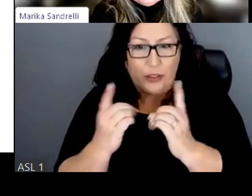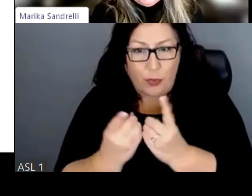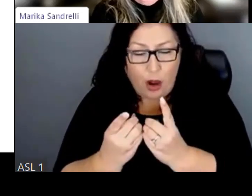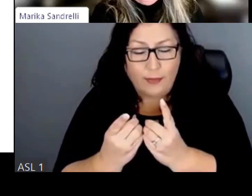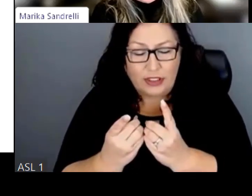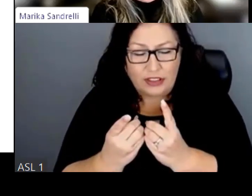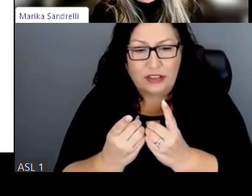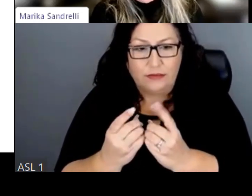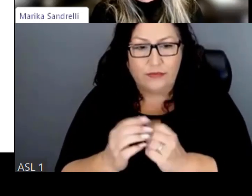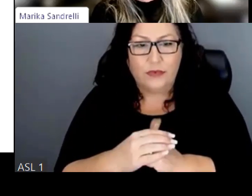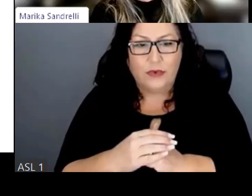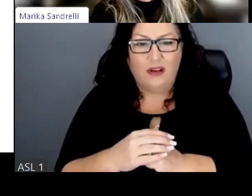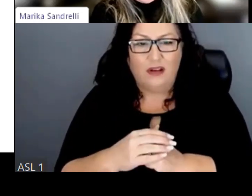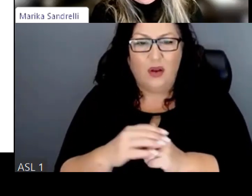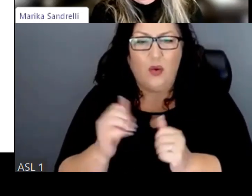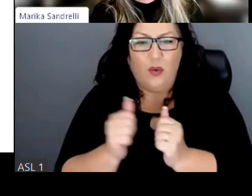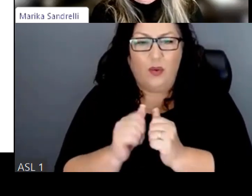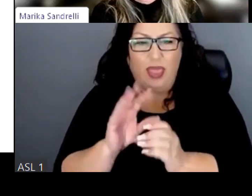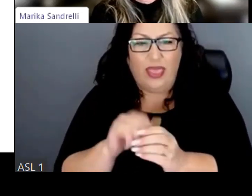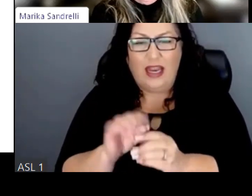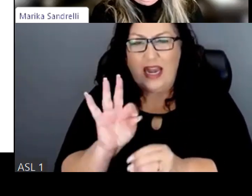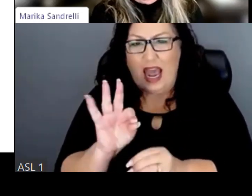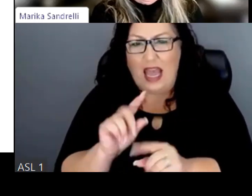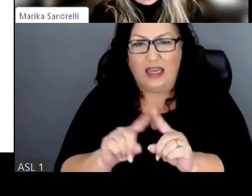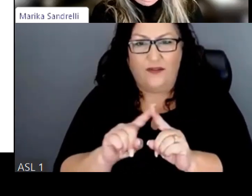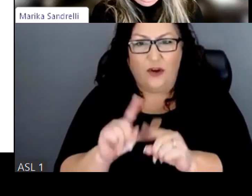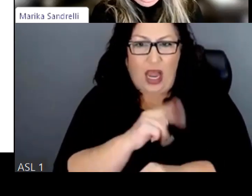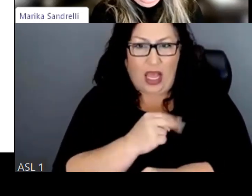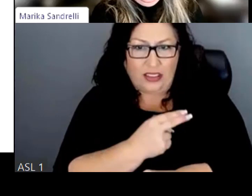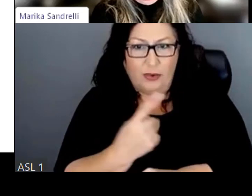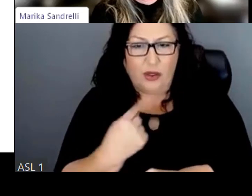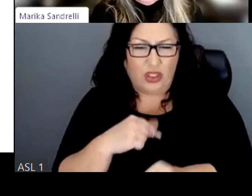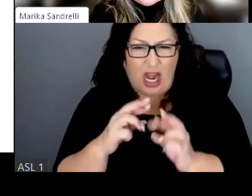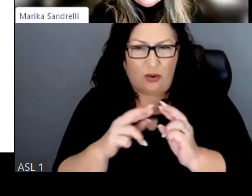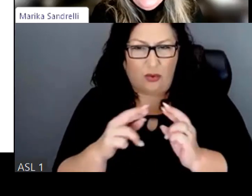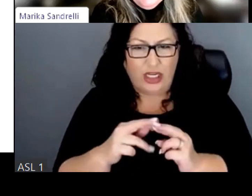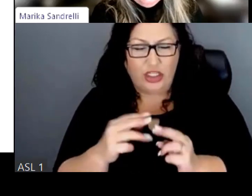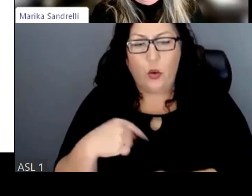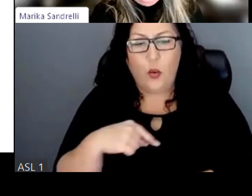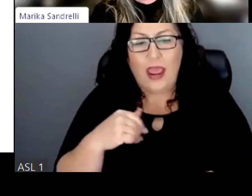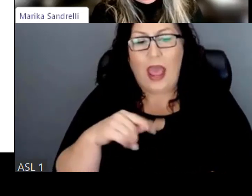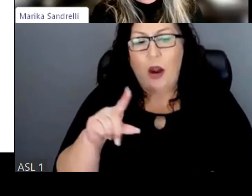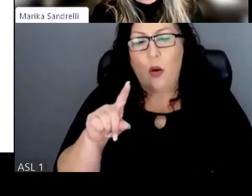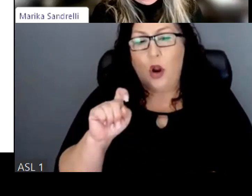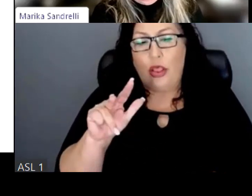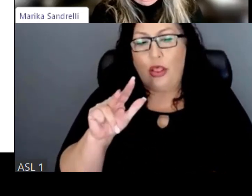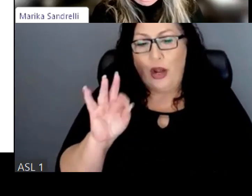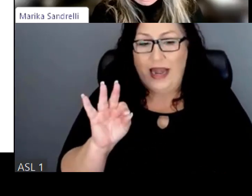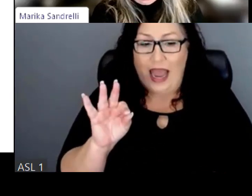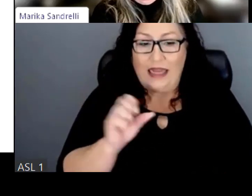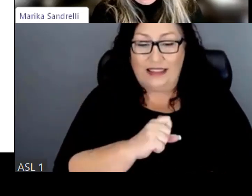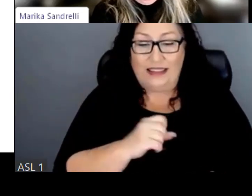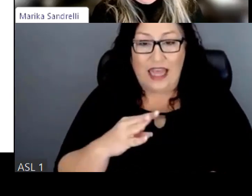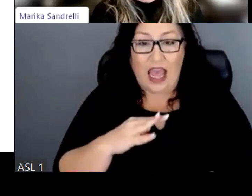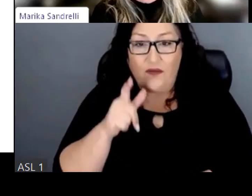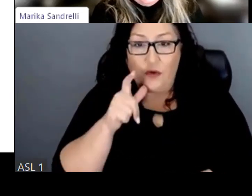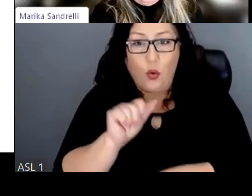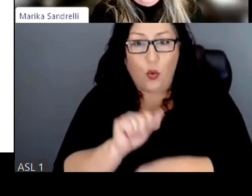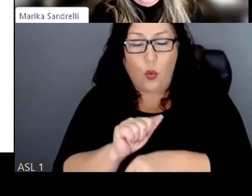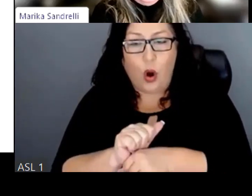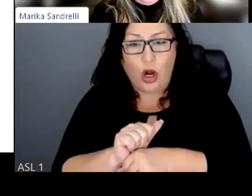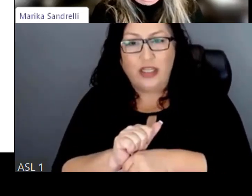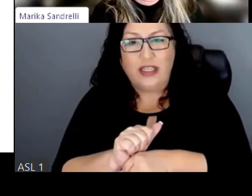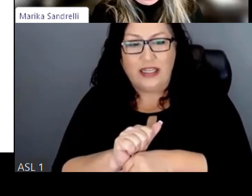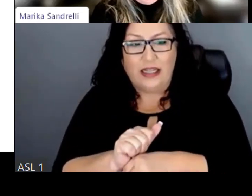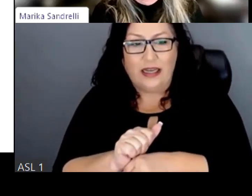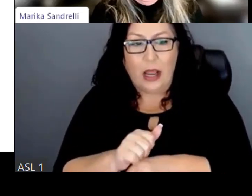emergency departments across 9 hospitals in our region. And we also had 139 staff